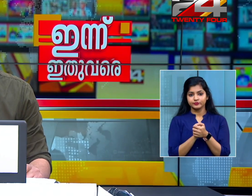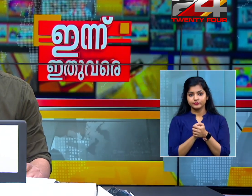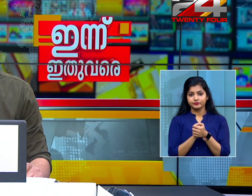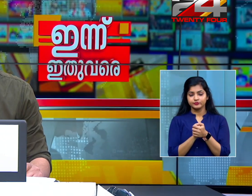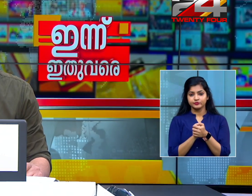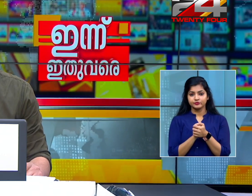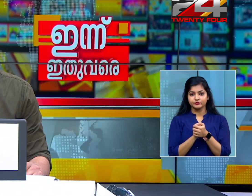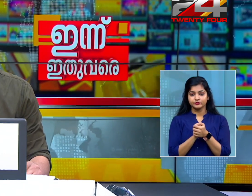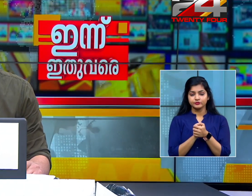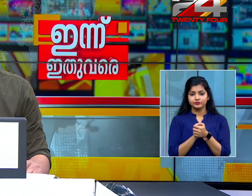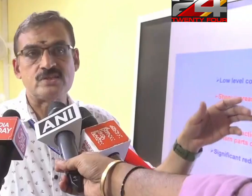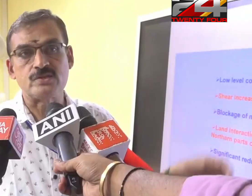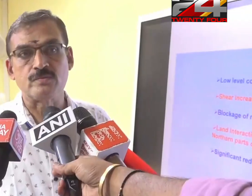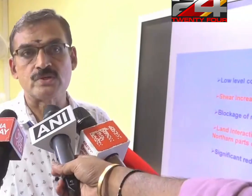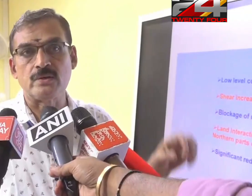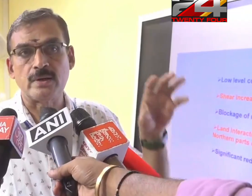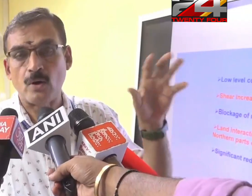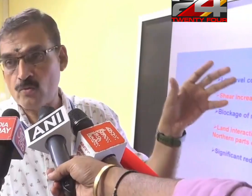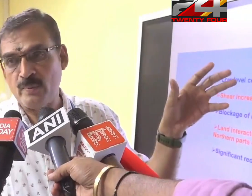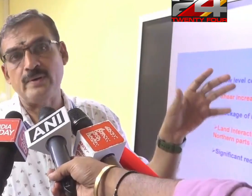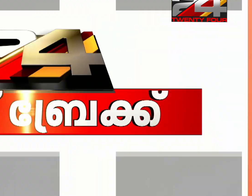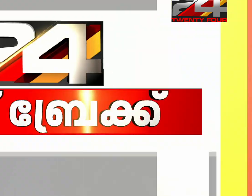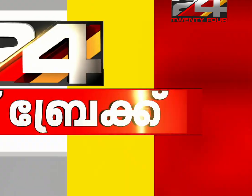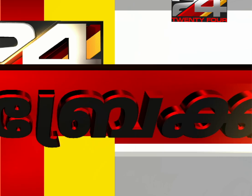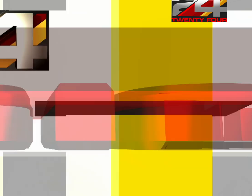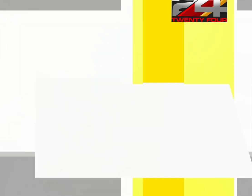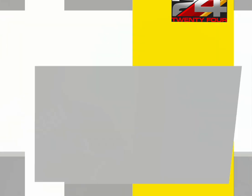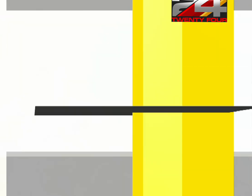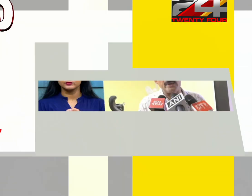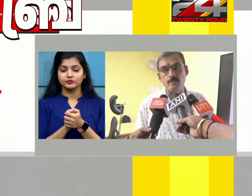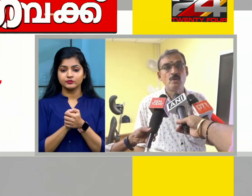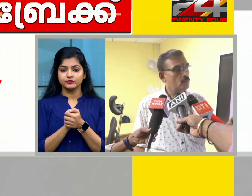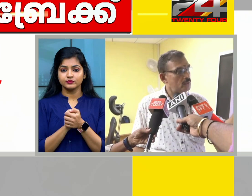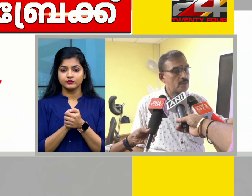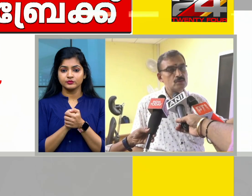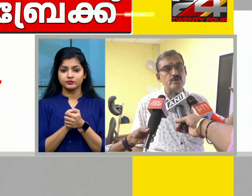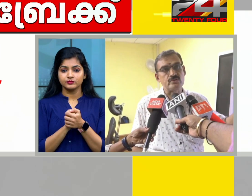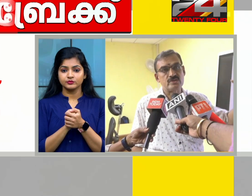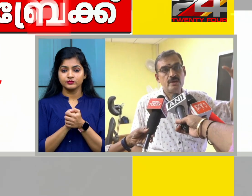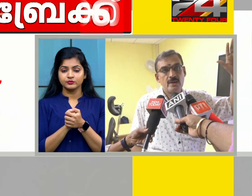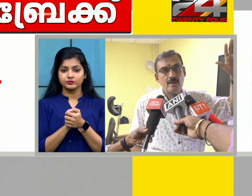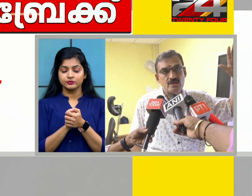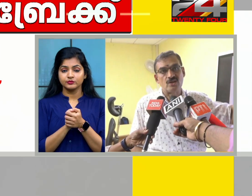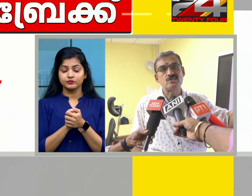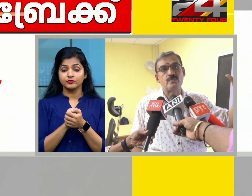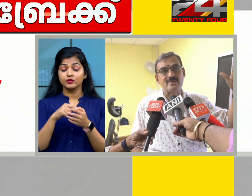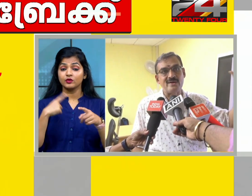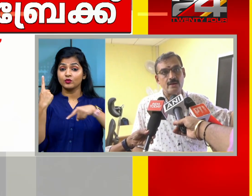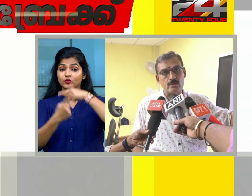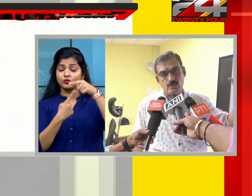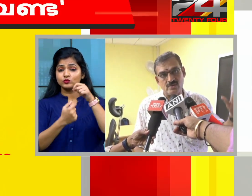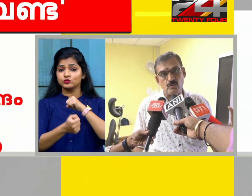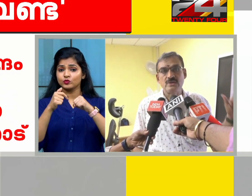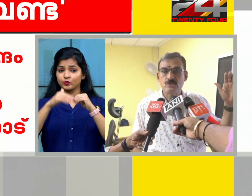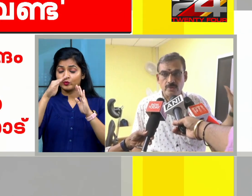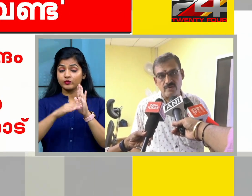Since movement was not there, the flow towards the system was not there, cloud formation was not there, so that also reduces the chances for the red alert to